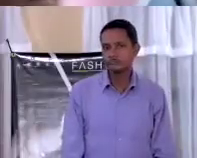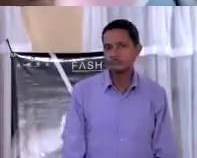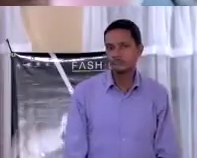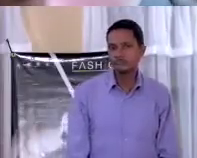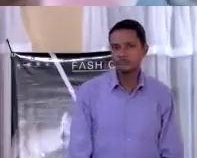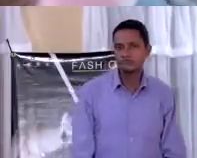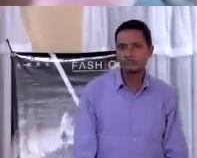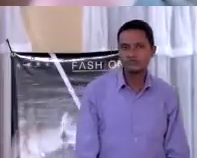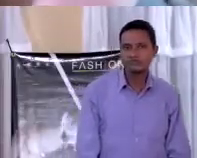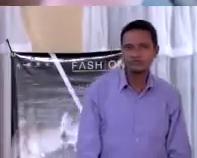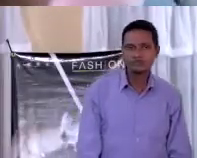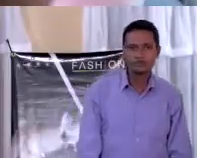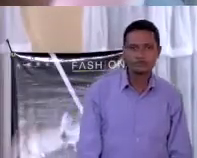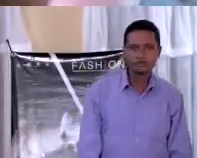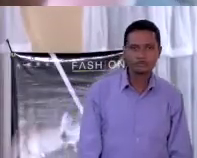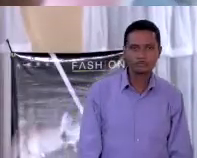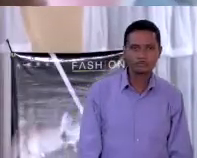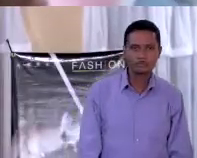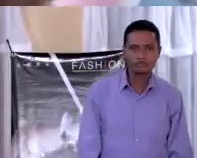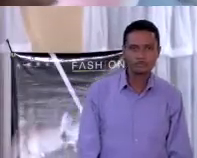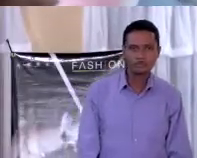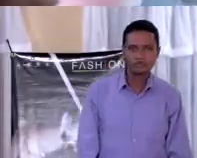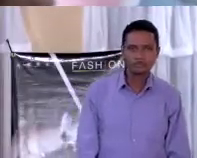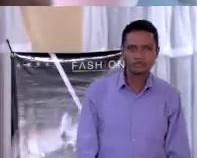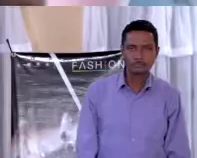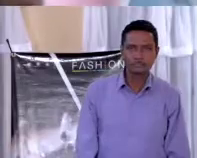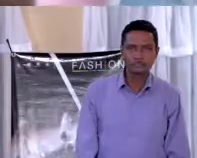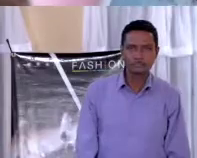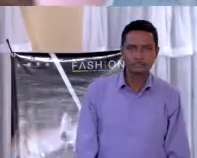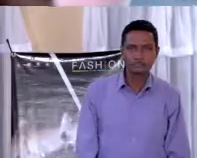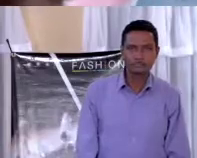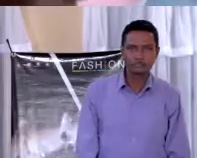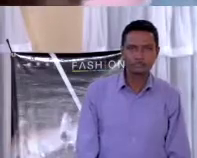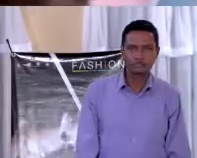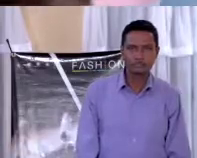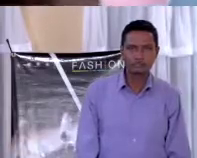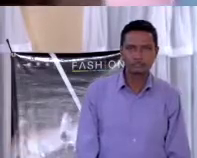Riley, a while back, not in this forum here,